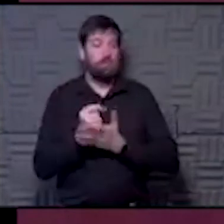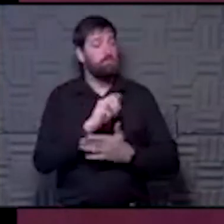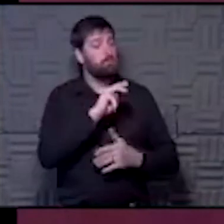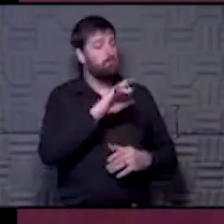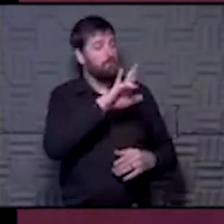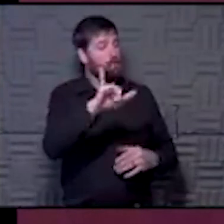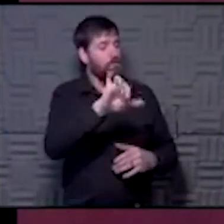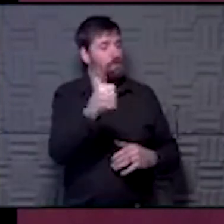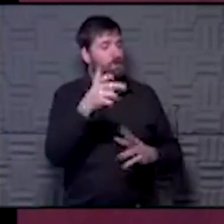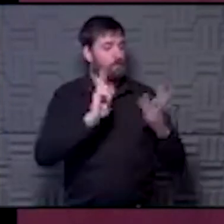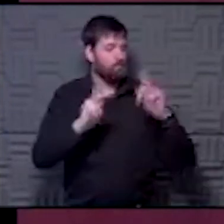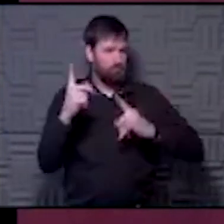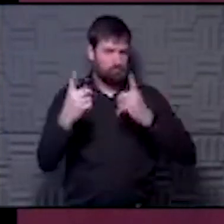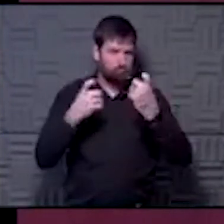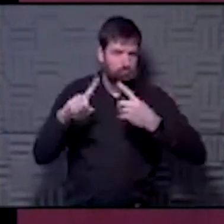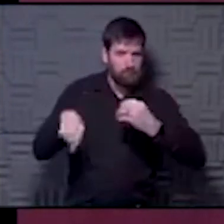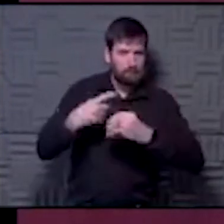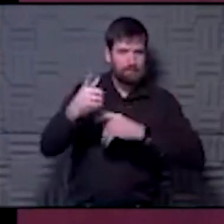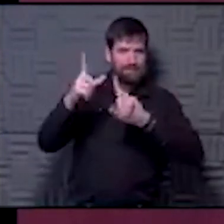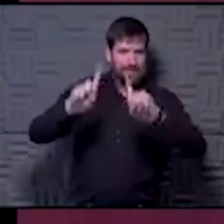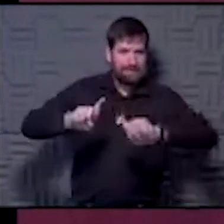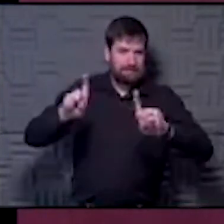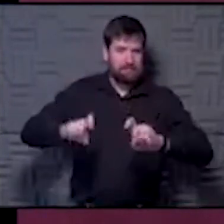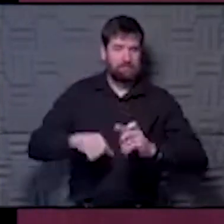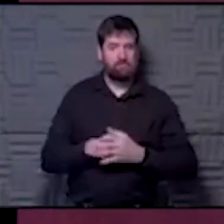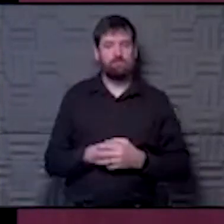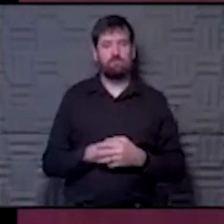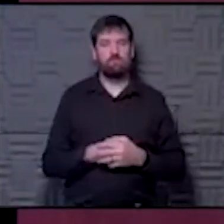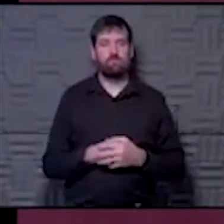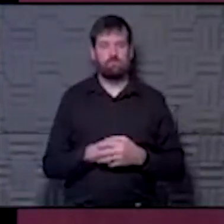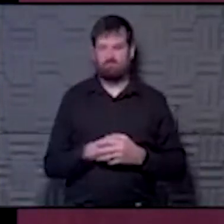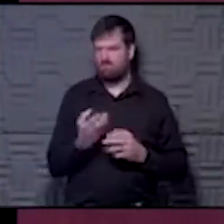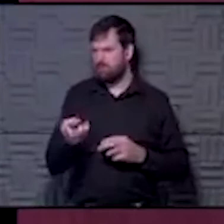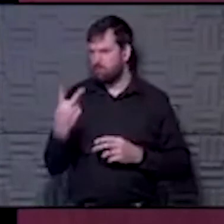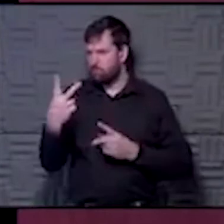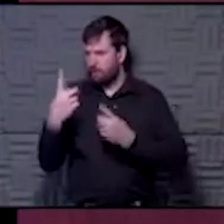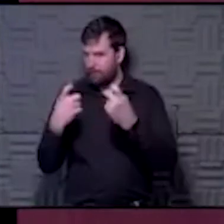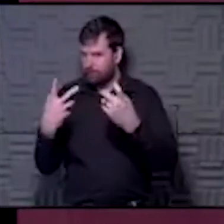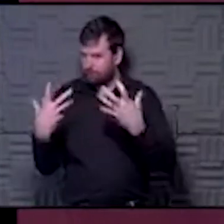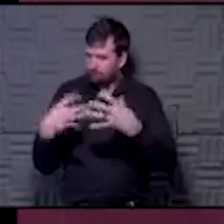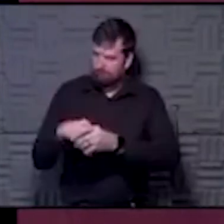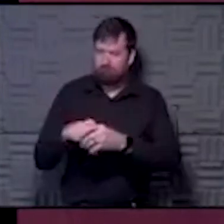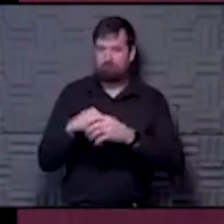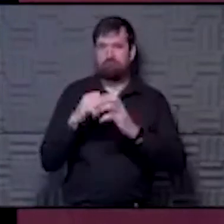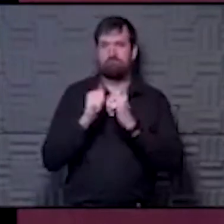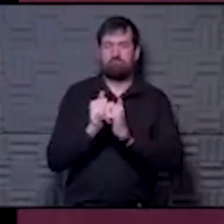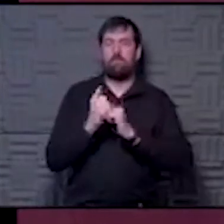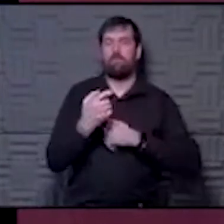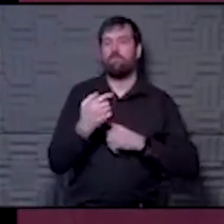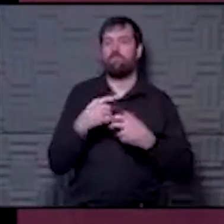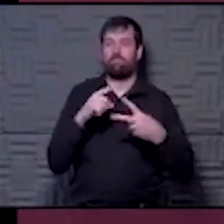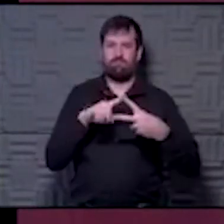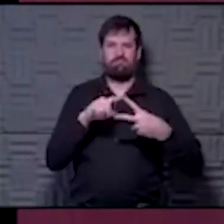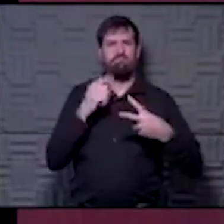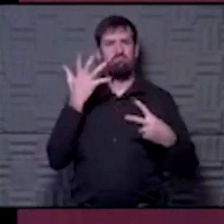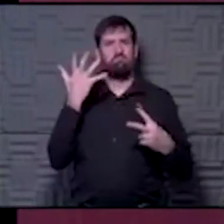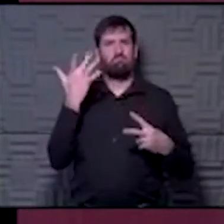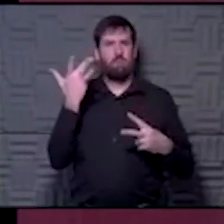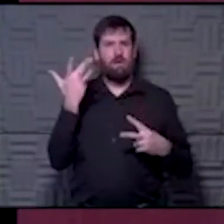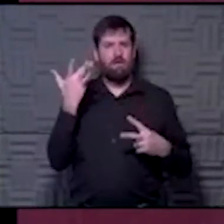have questions about testing. So I'm going to lump two test questions into one. The first part is, why would anybody